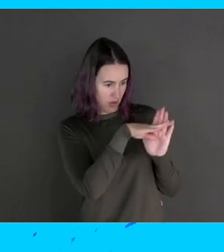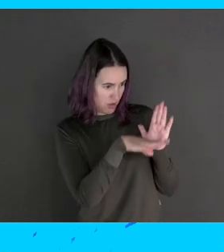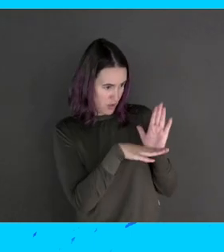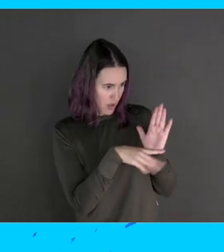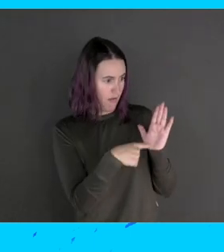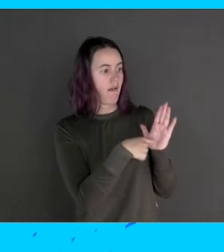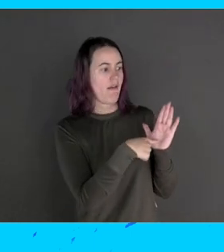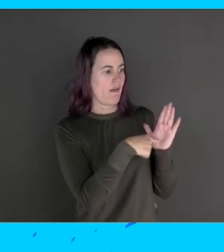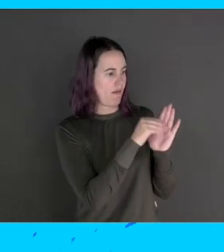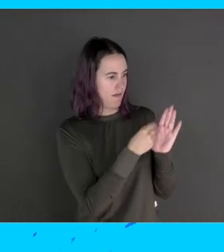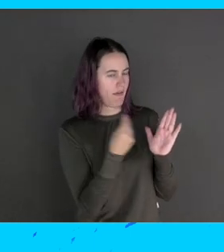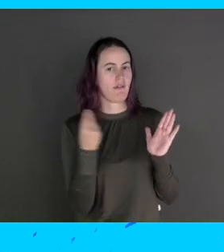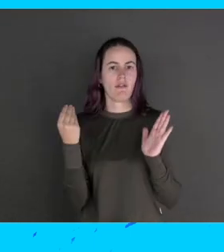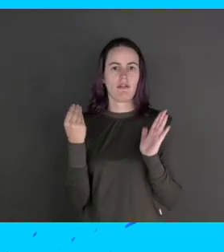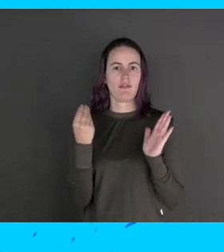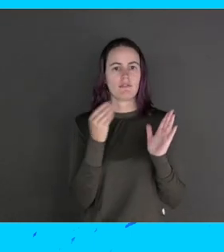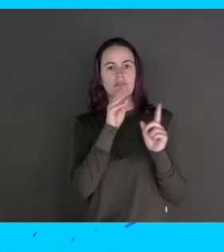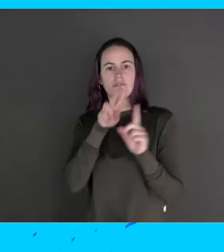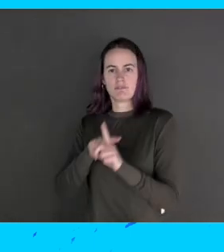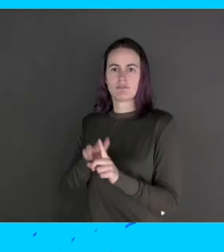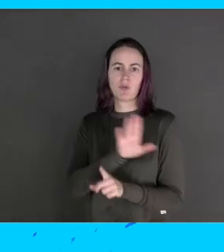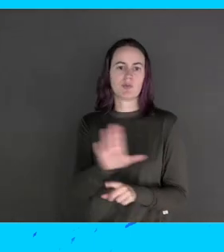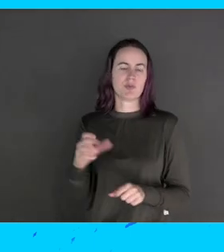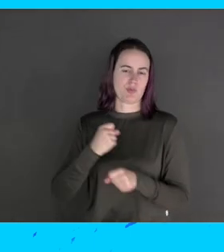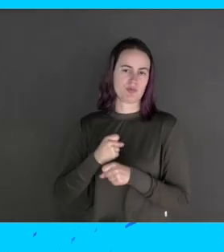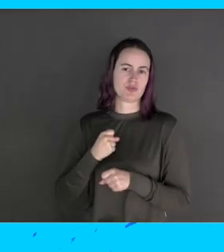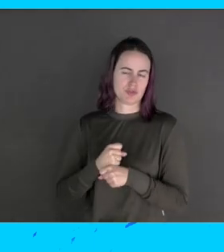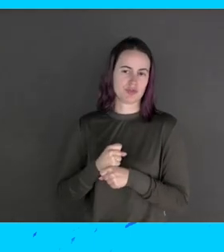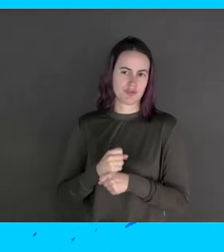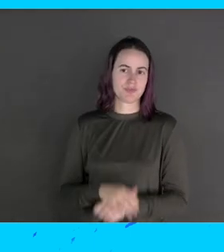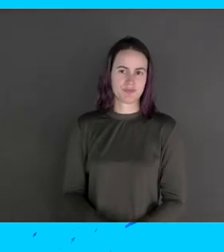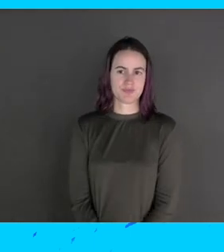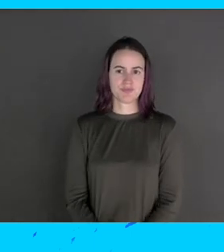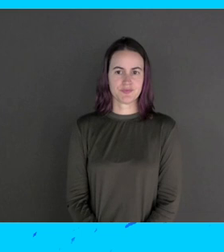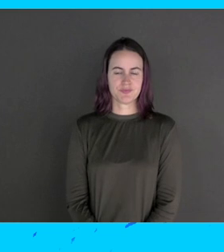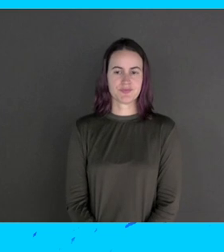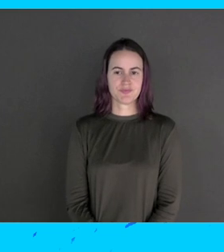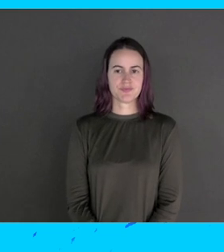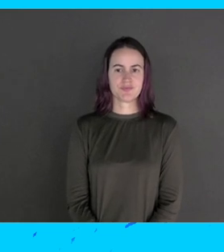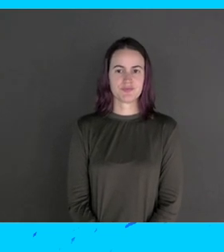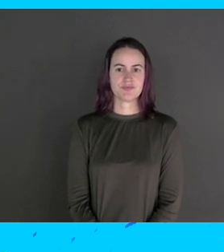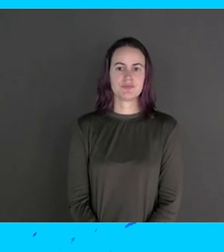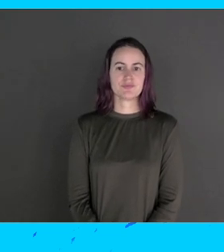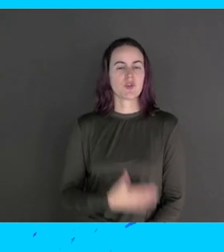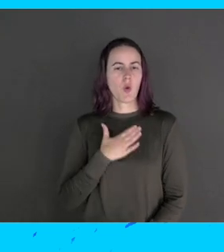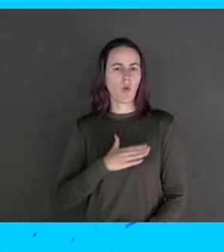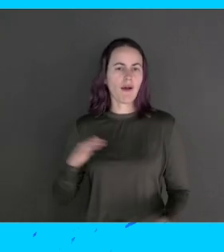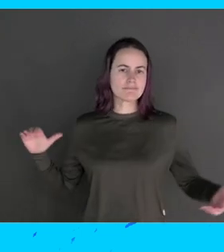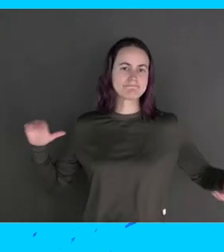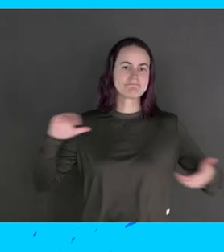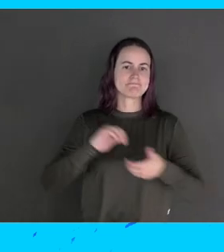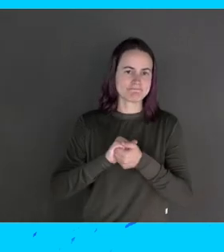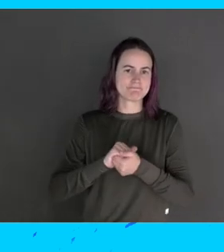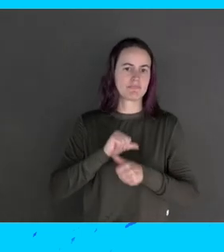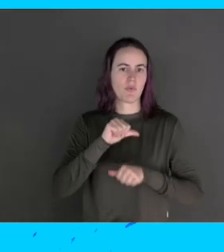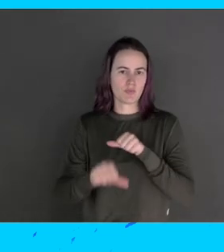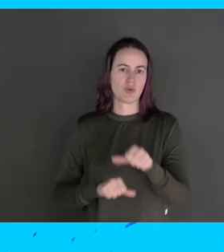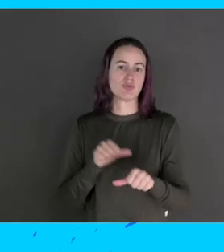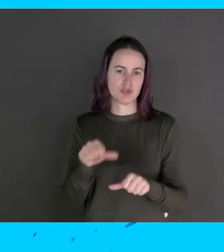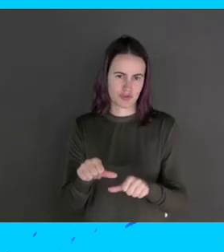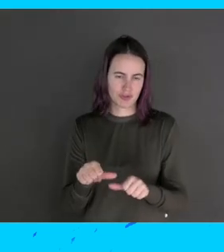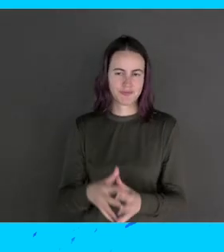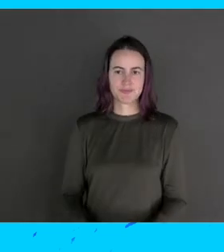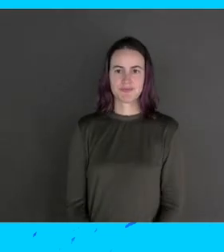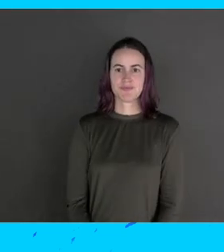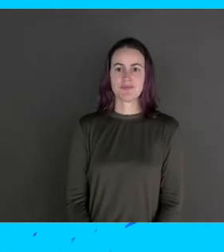partners working with adolescents and youth earlier this year through a co-created approach. And I will jump right into what that approach is, given I'm short